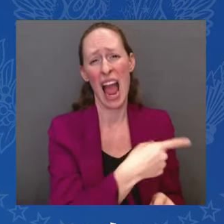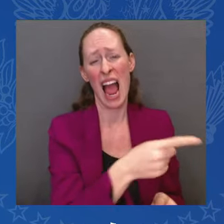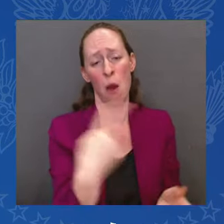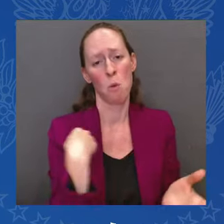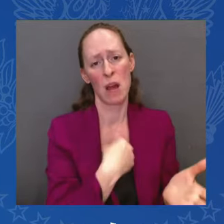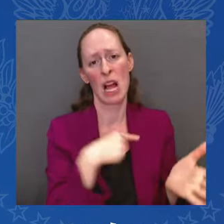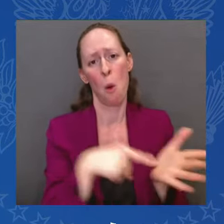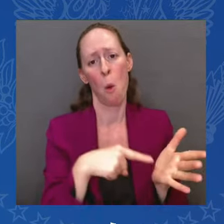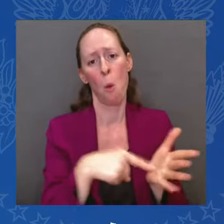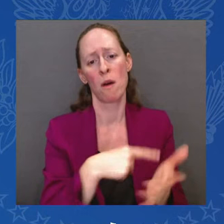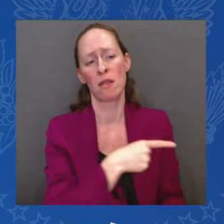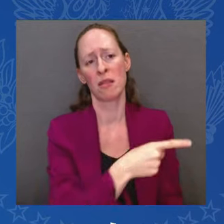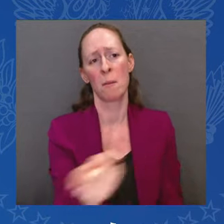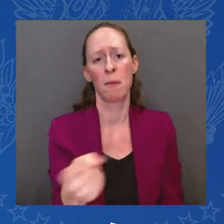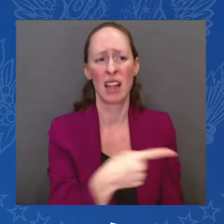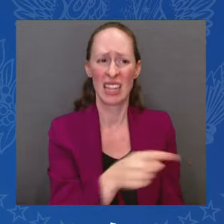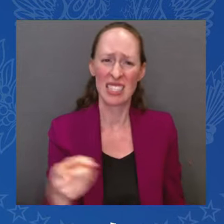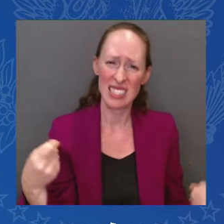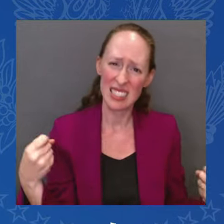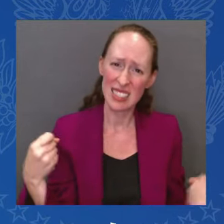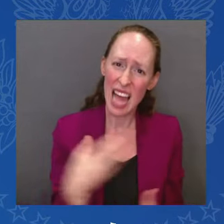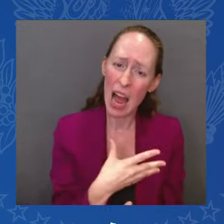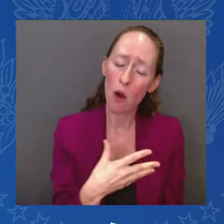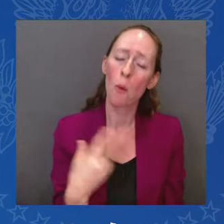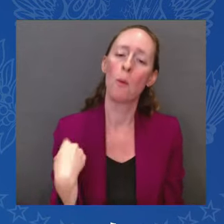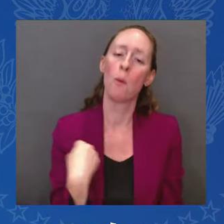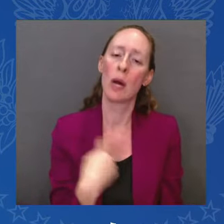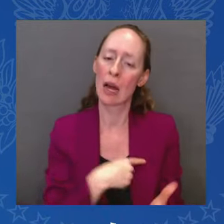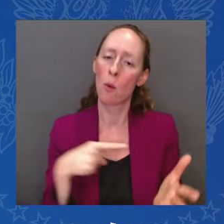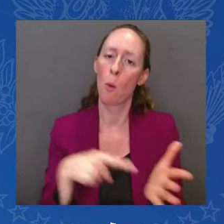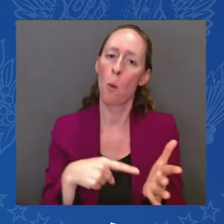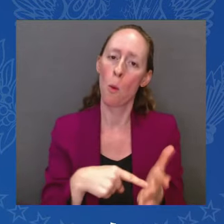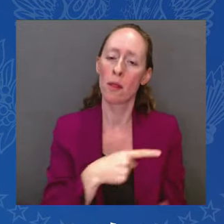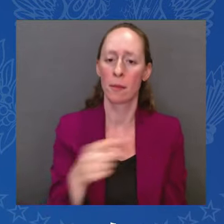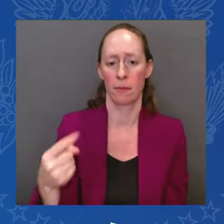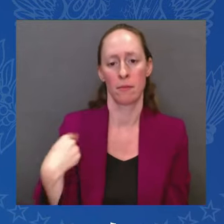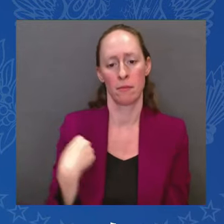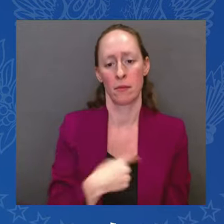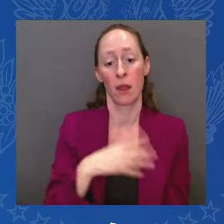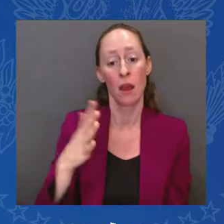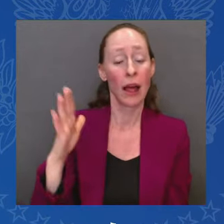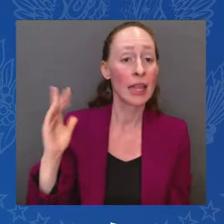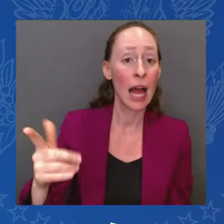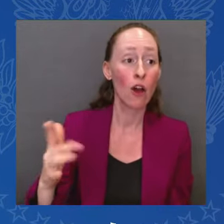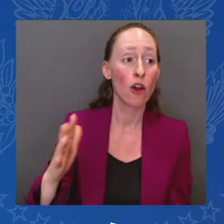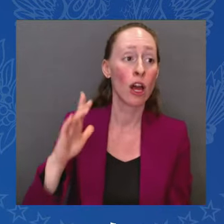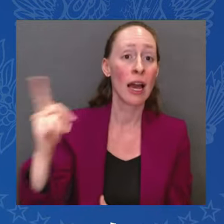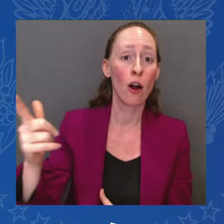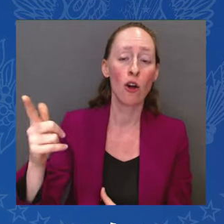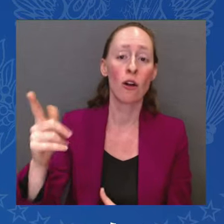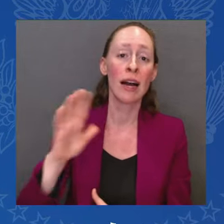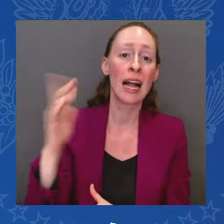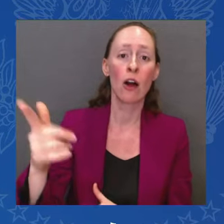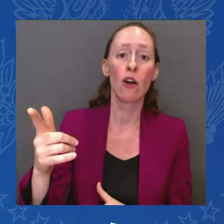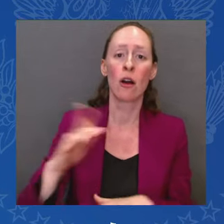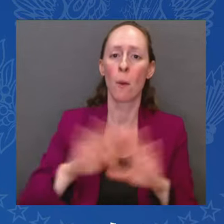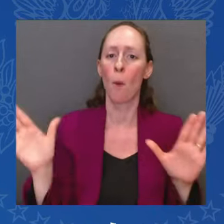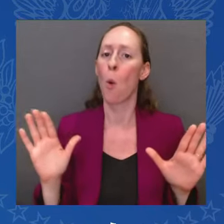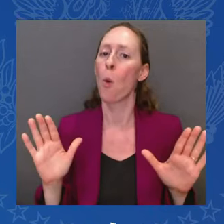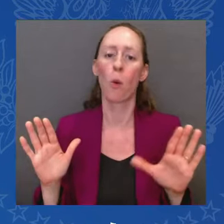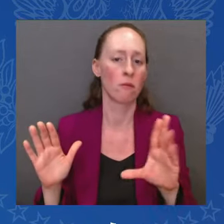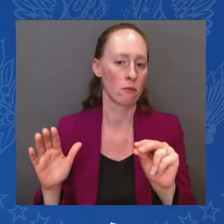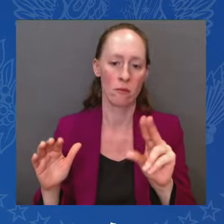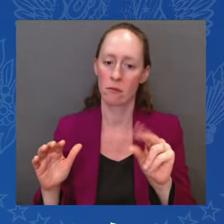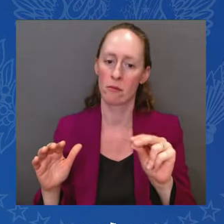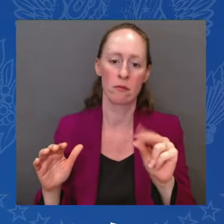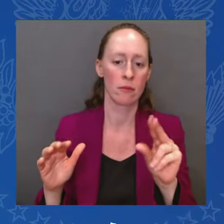act without delay. And on this issue, we do not have a moment to spare, nor a